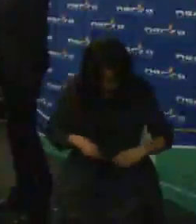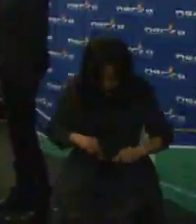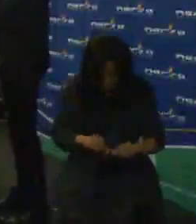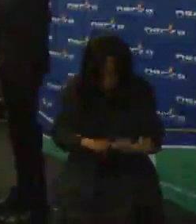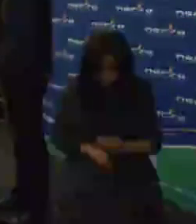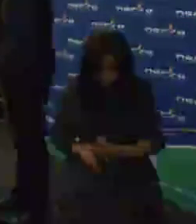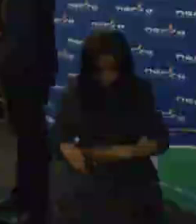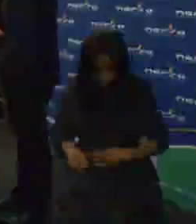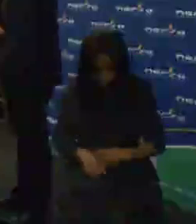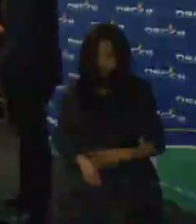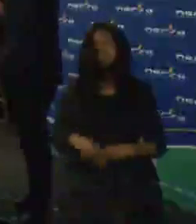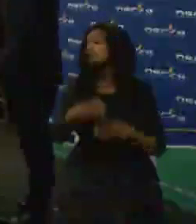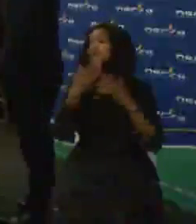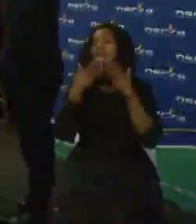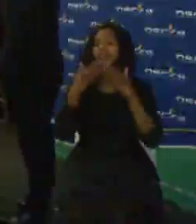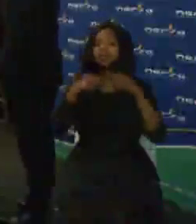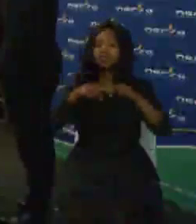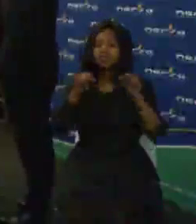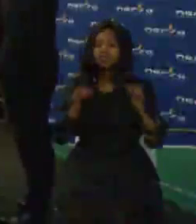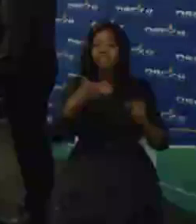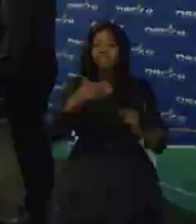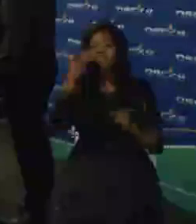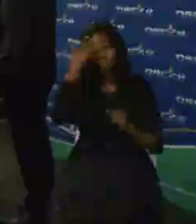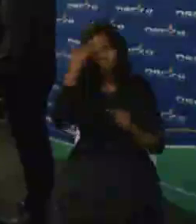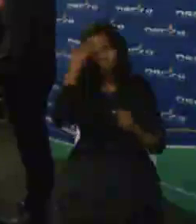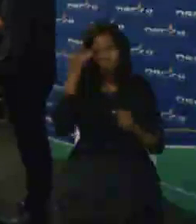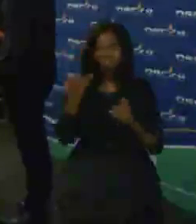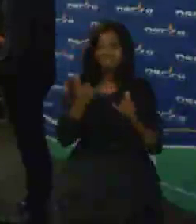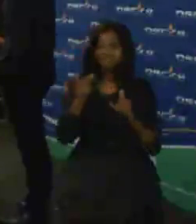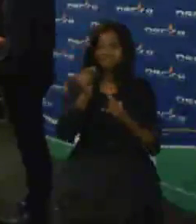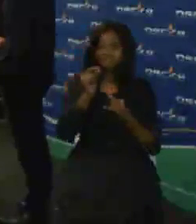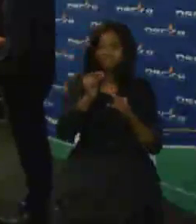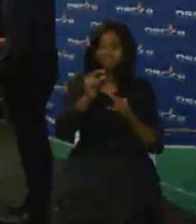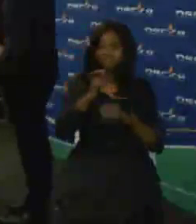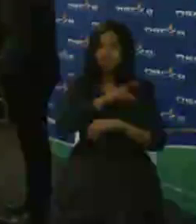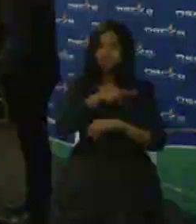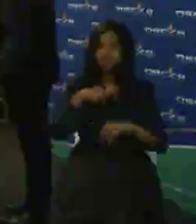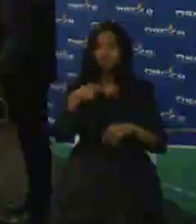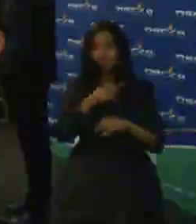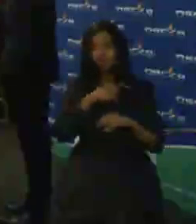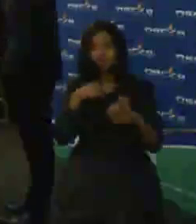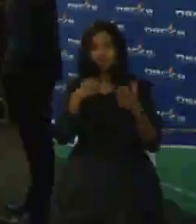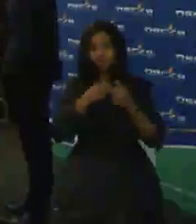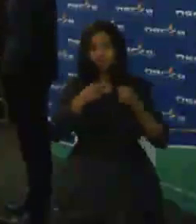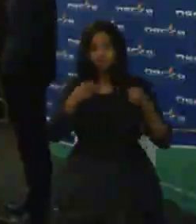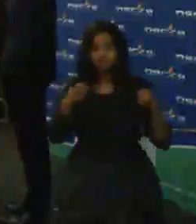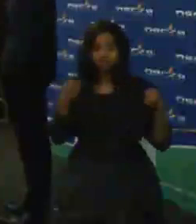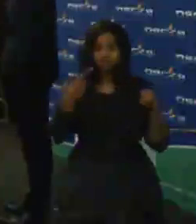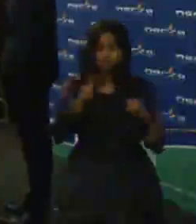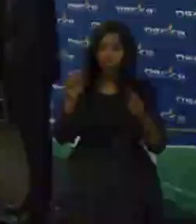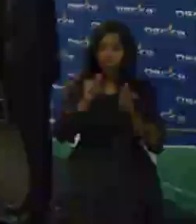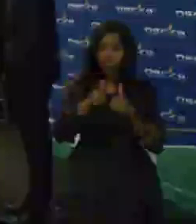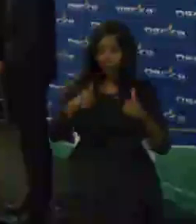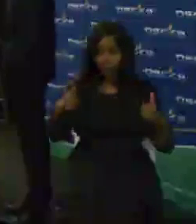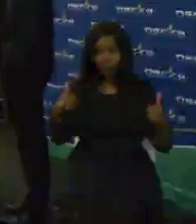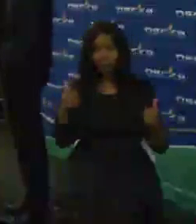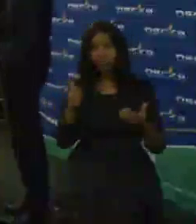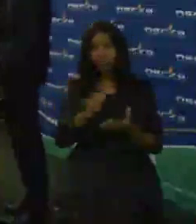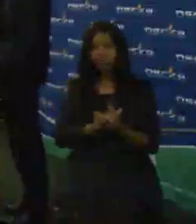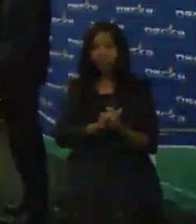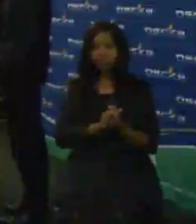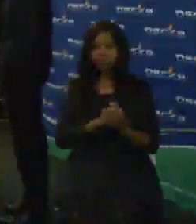Thank you, Chair. I realise I come at the end of a long stretch for you, the panel,